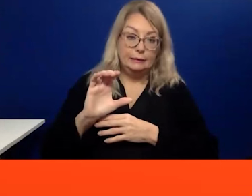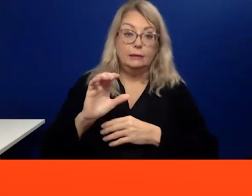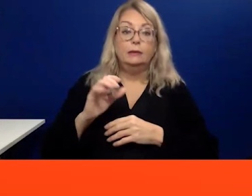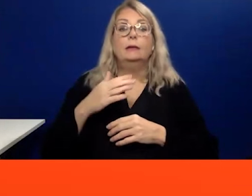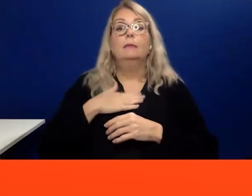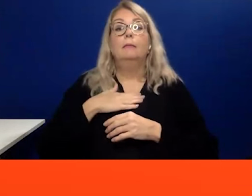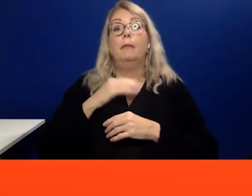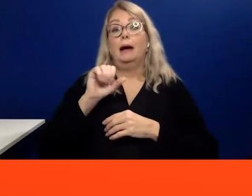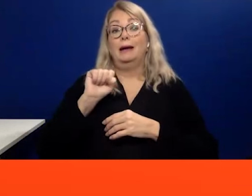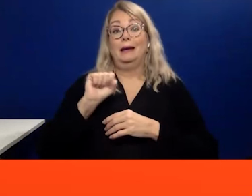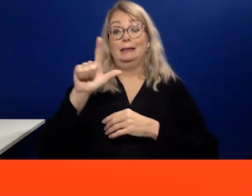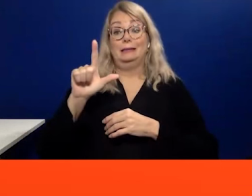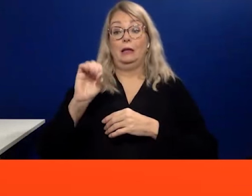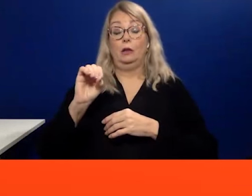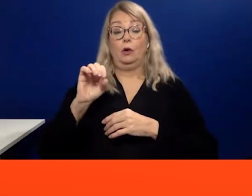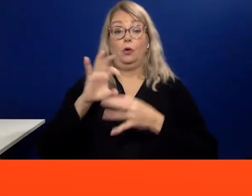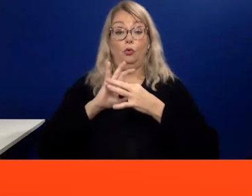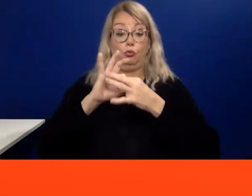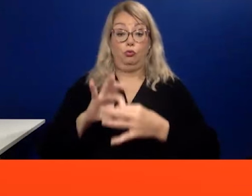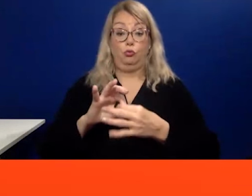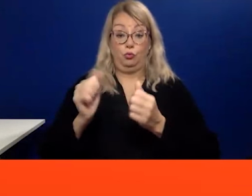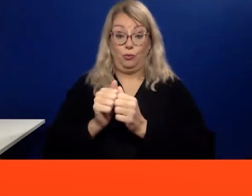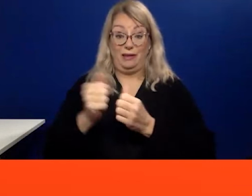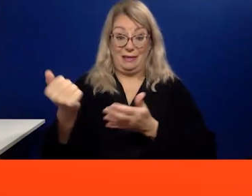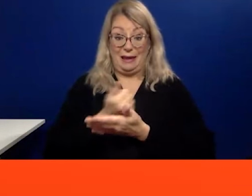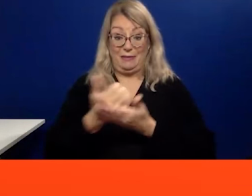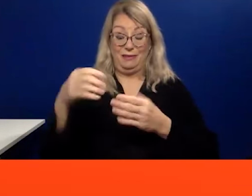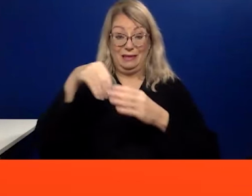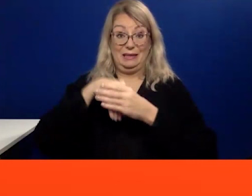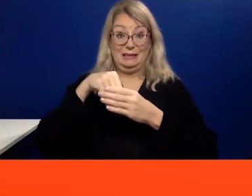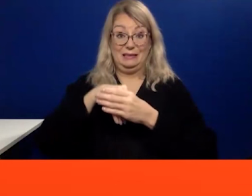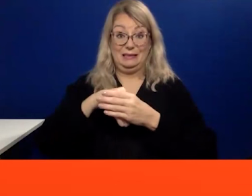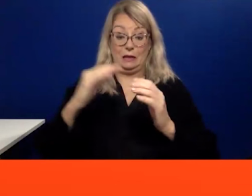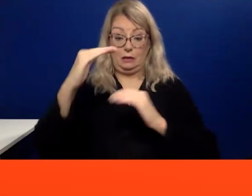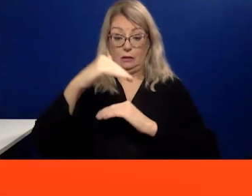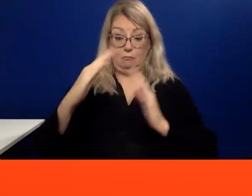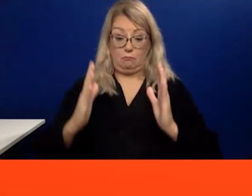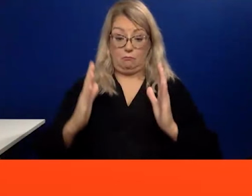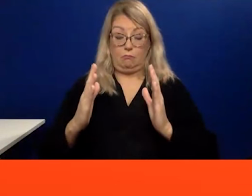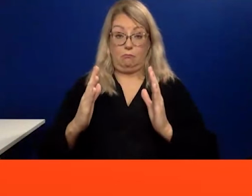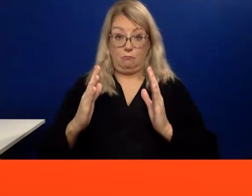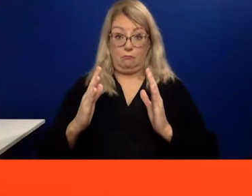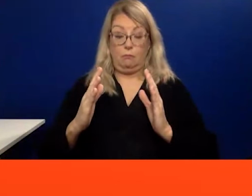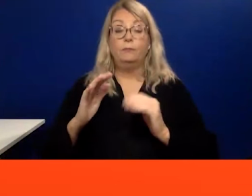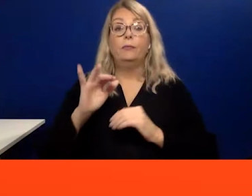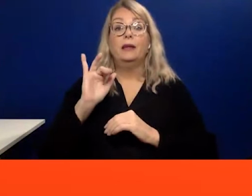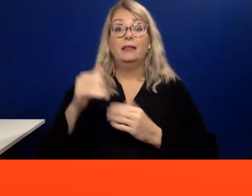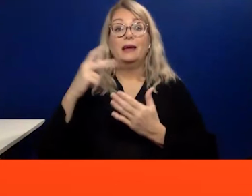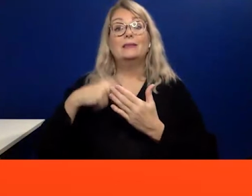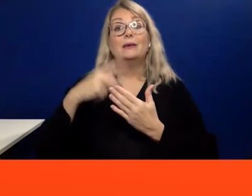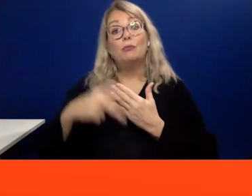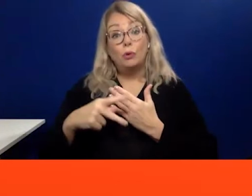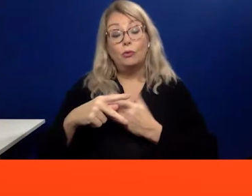that box, right? So that would be a program SLO, which